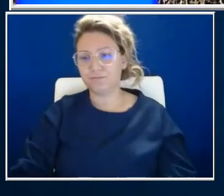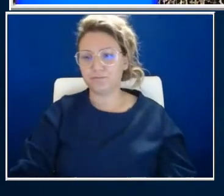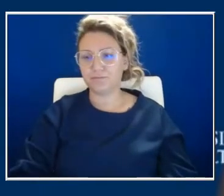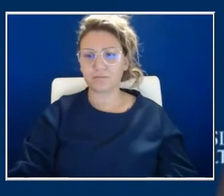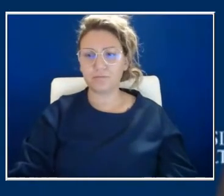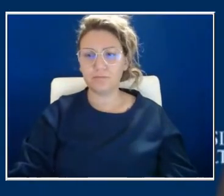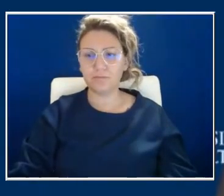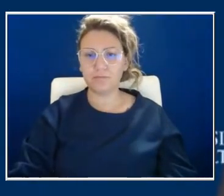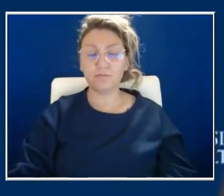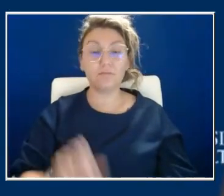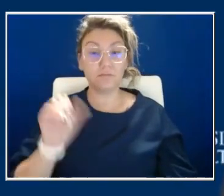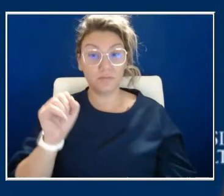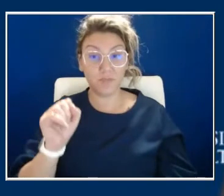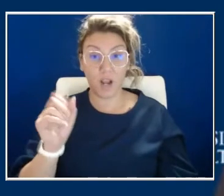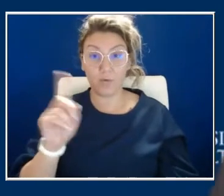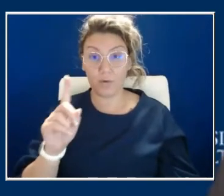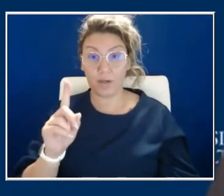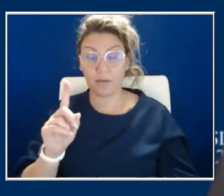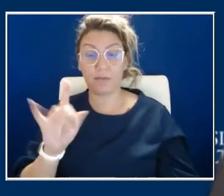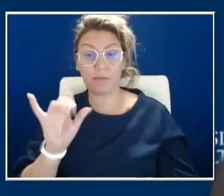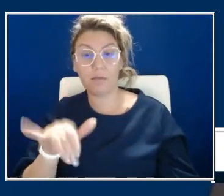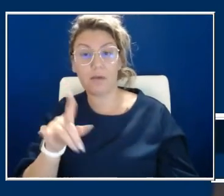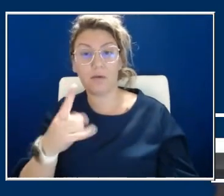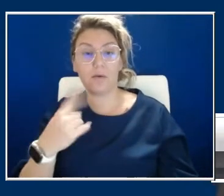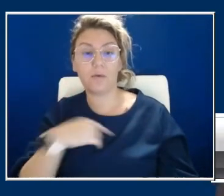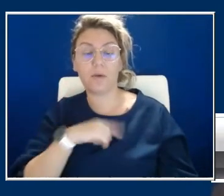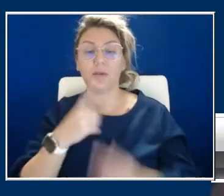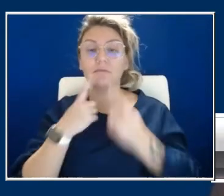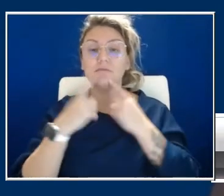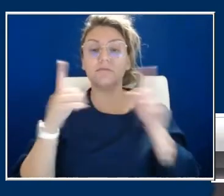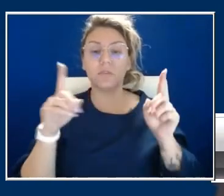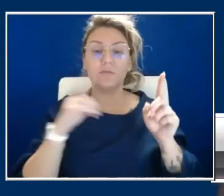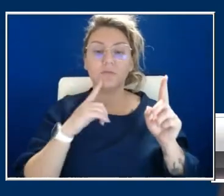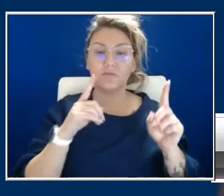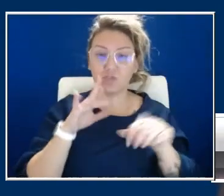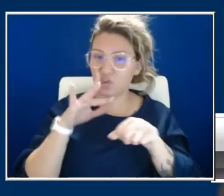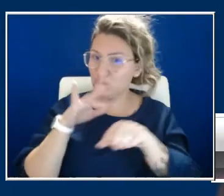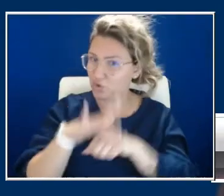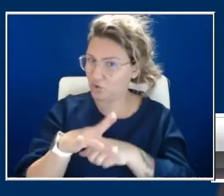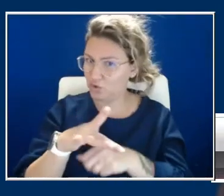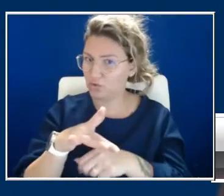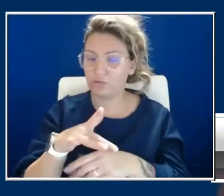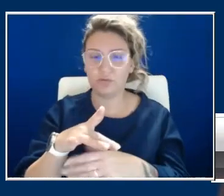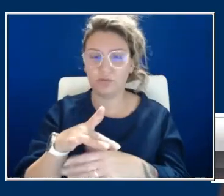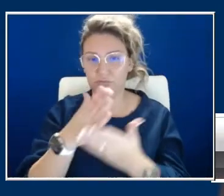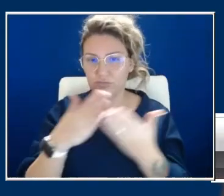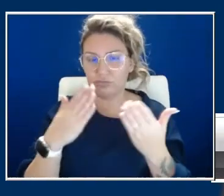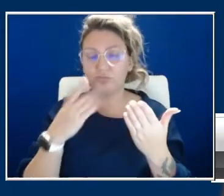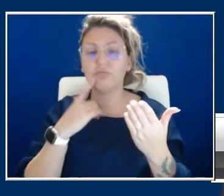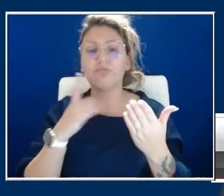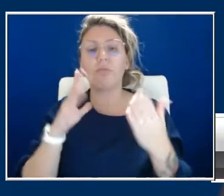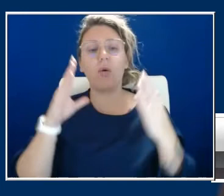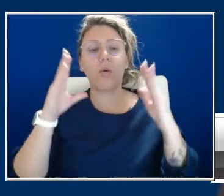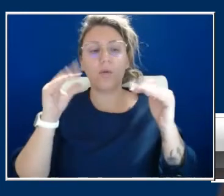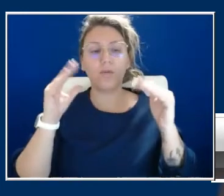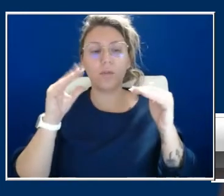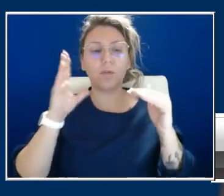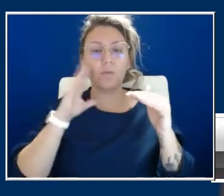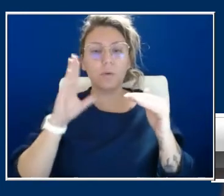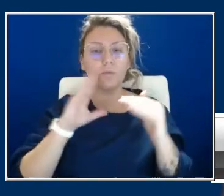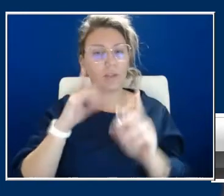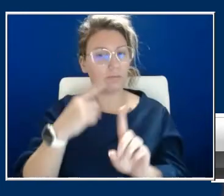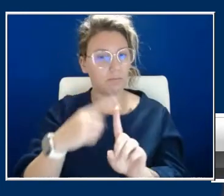Yeah, where are we with that? So they just announced it. So it is very early stages. Hopefully this will be very